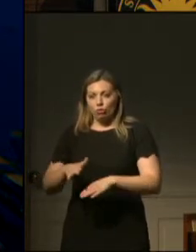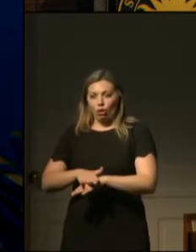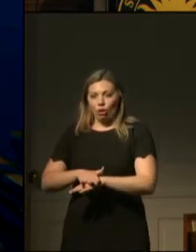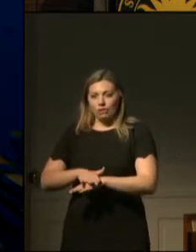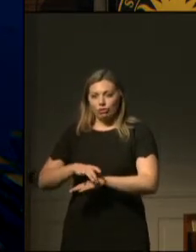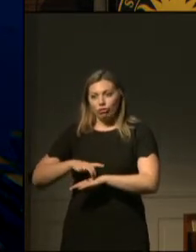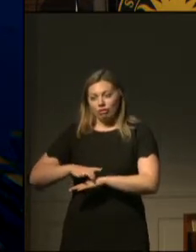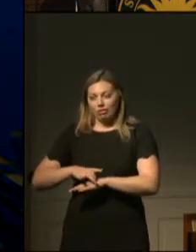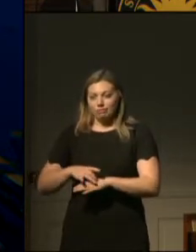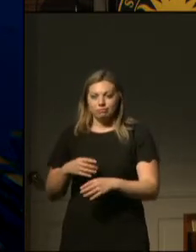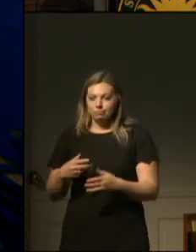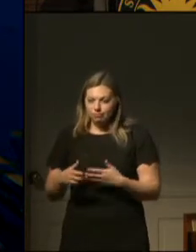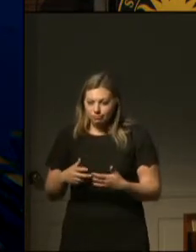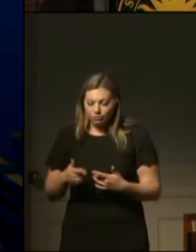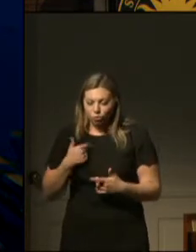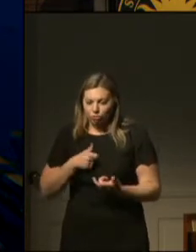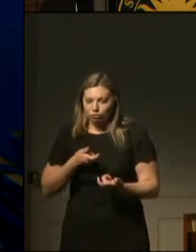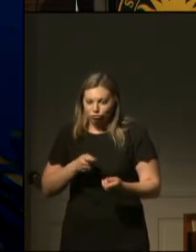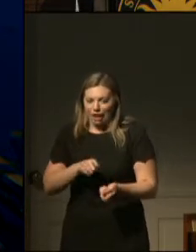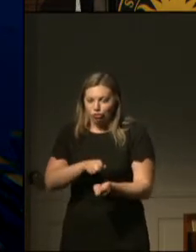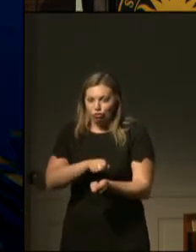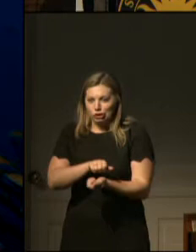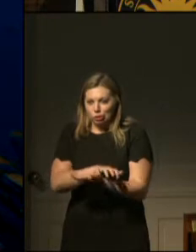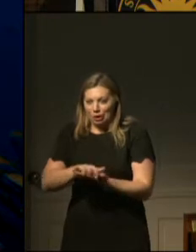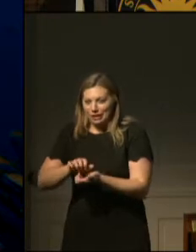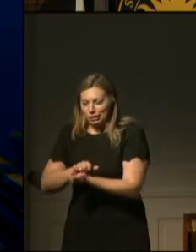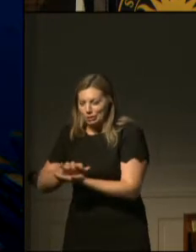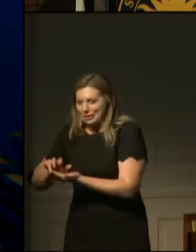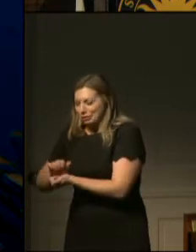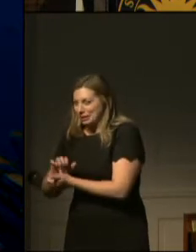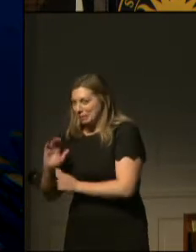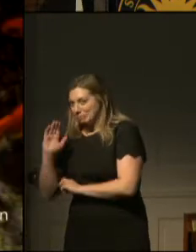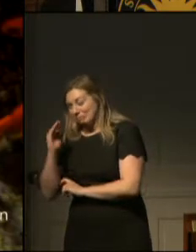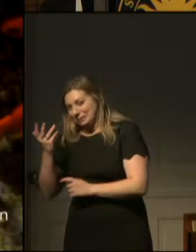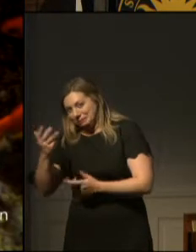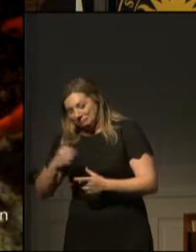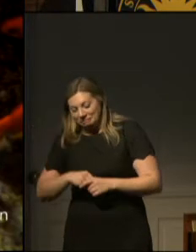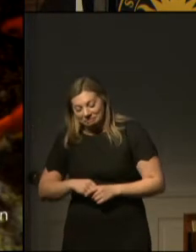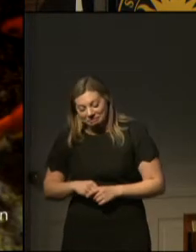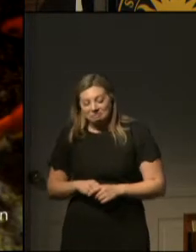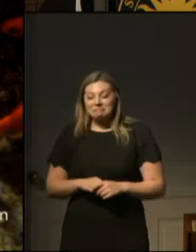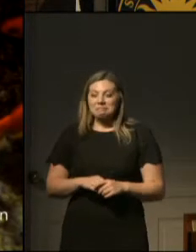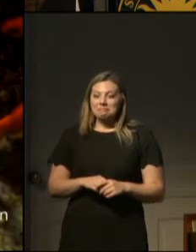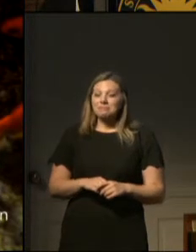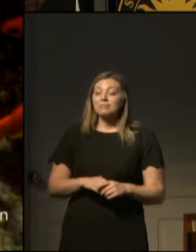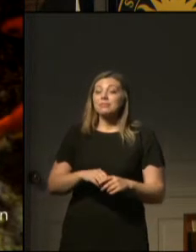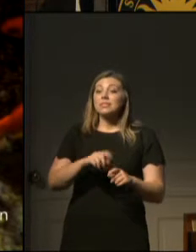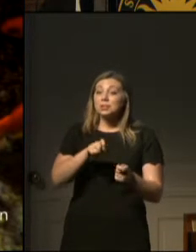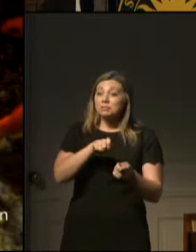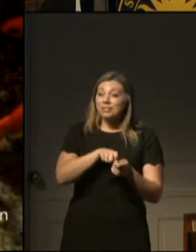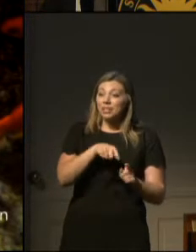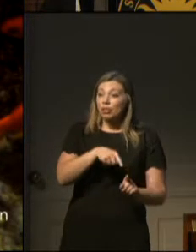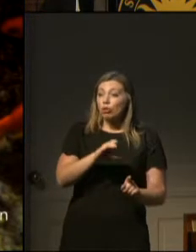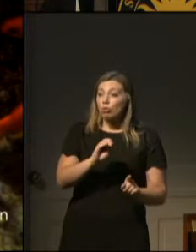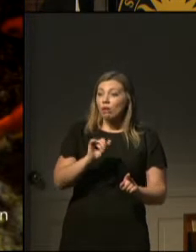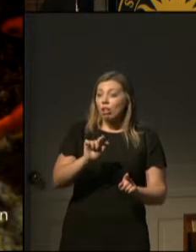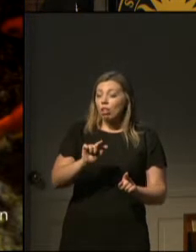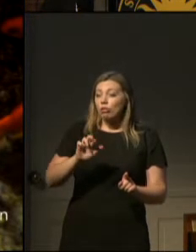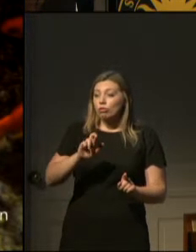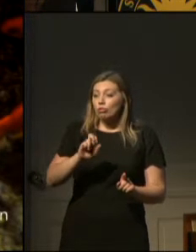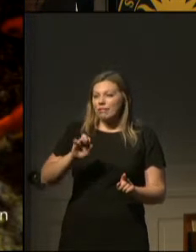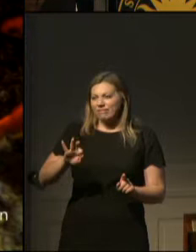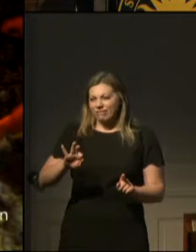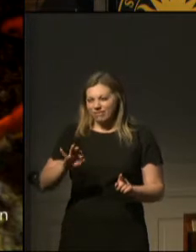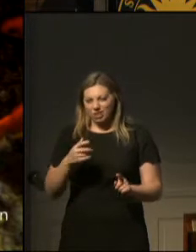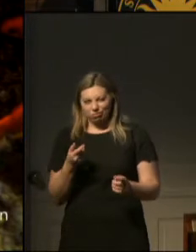despite our best efforts to destroy them, apparently. So, specifically coral reefs, just a little bit of background to get